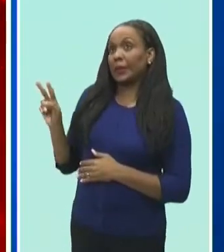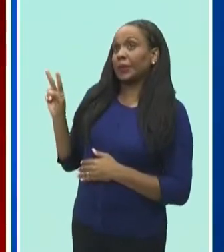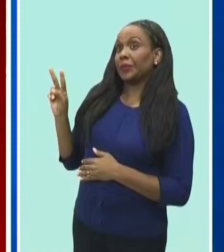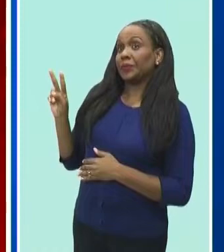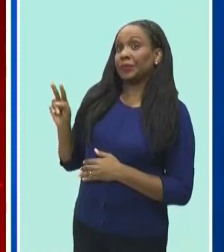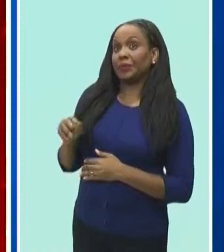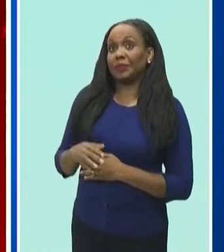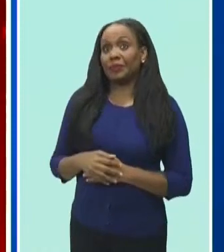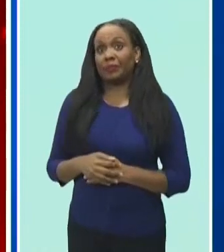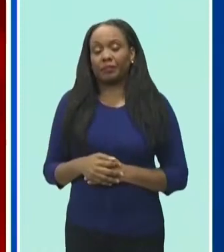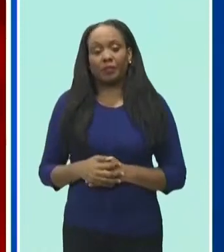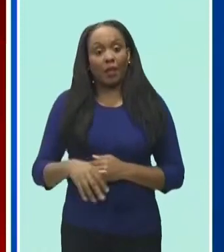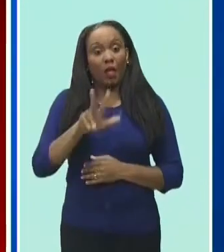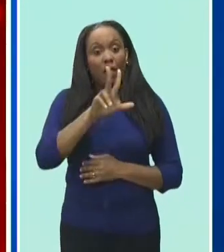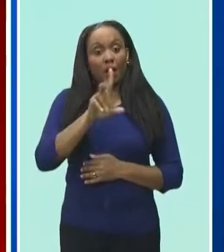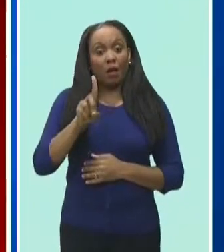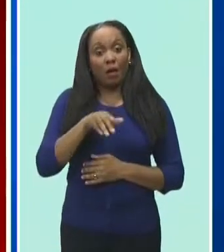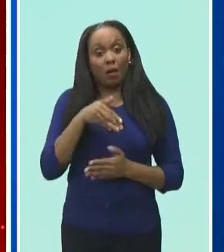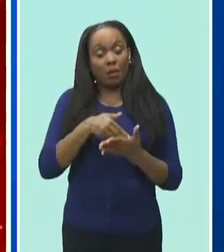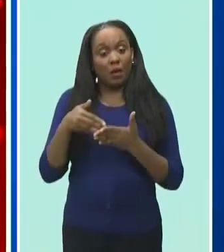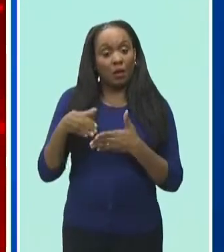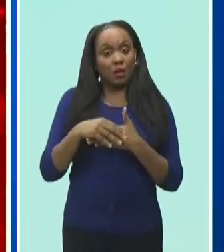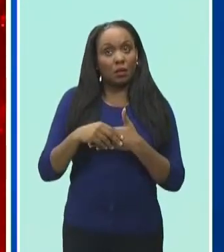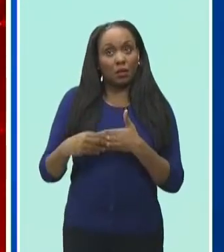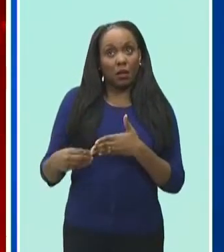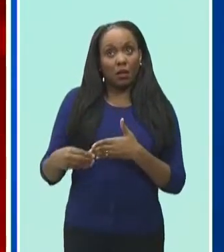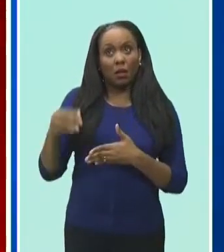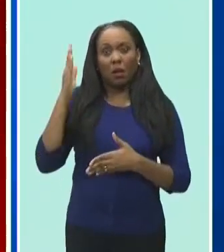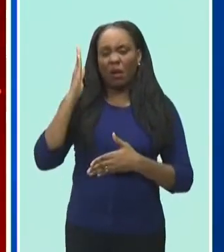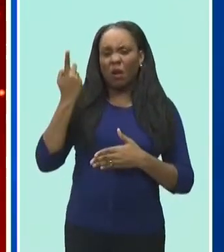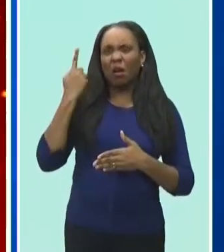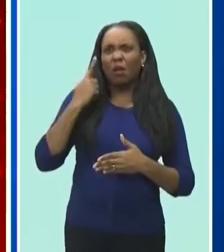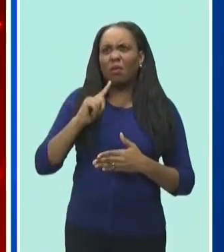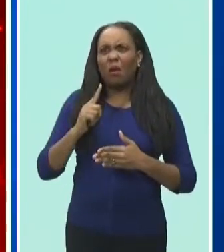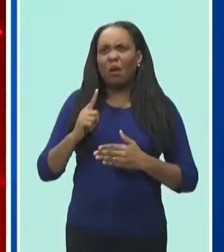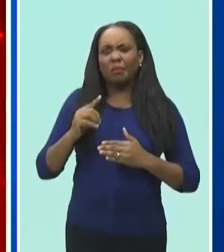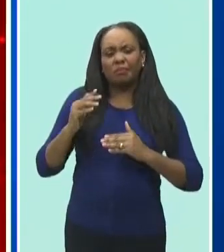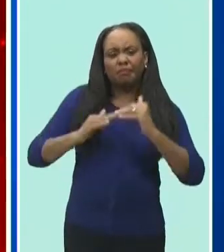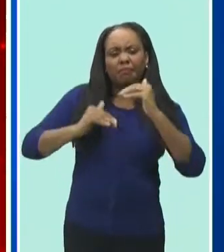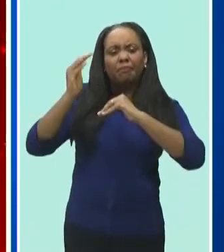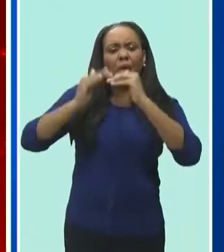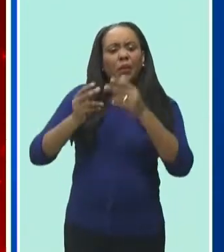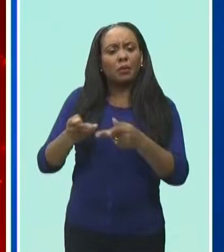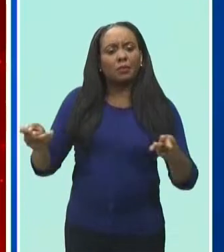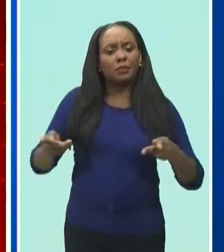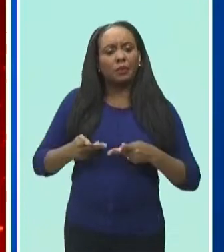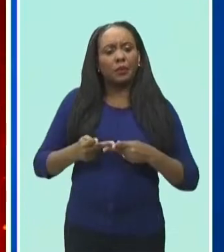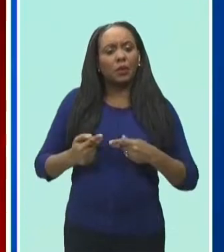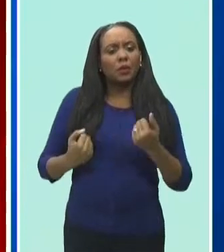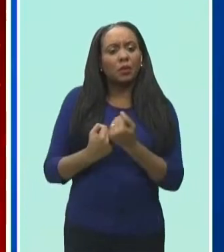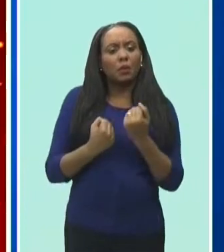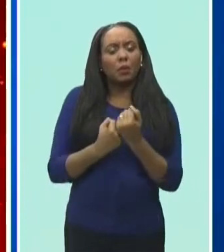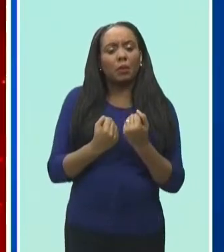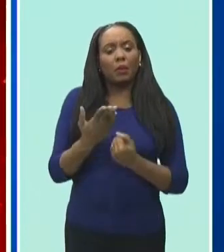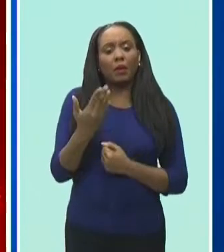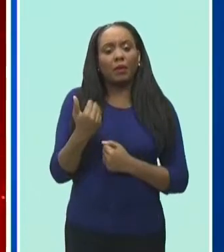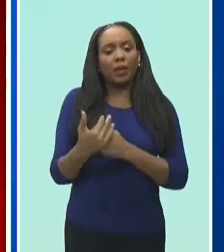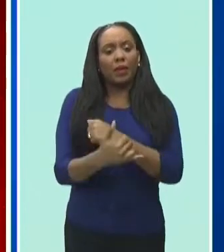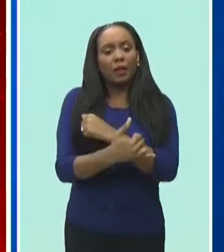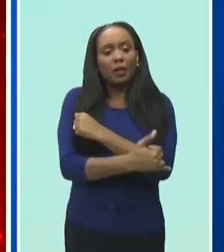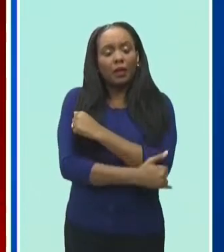million will go towards the Caribbean Regional Resilience Building Facility, which will support 15 countries by